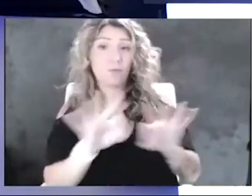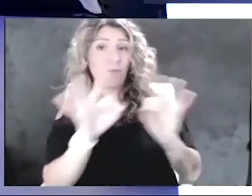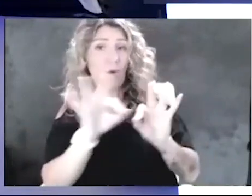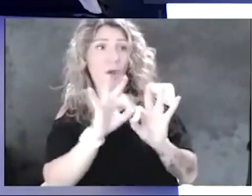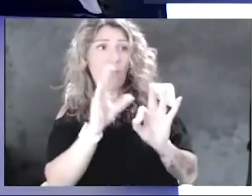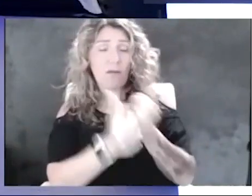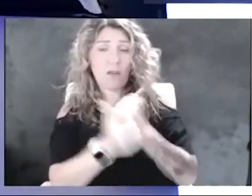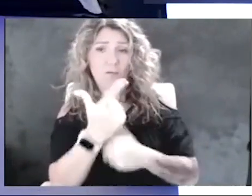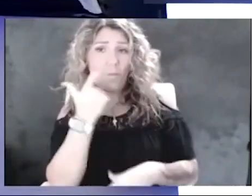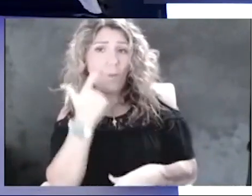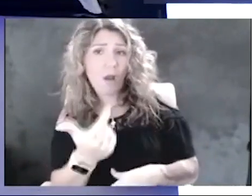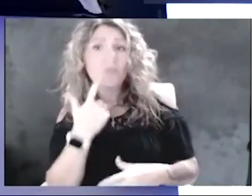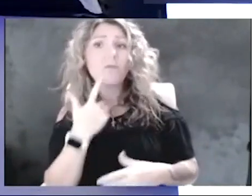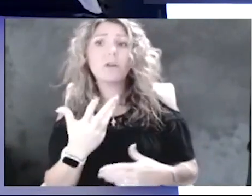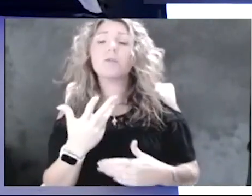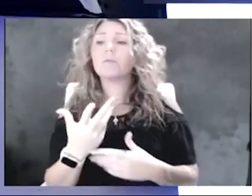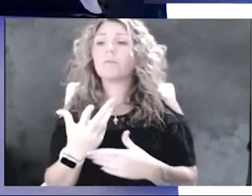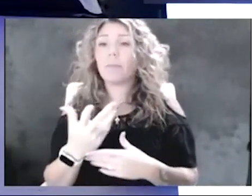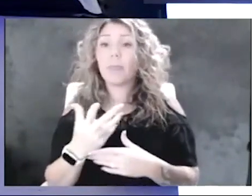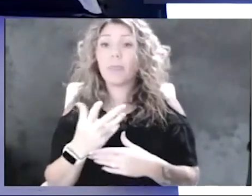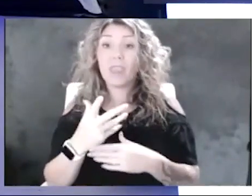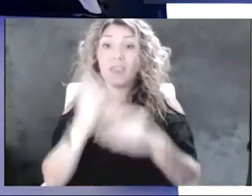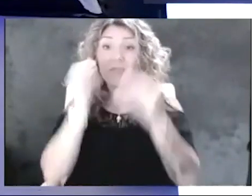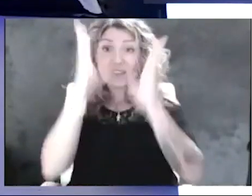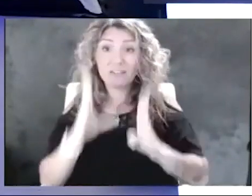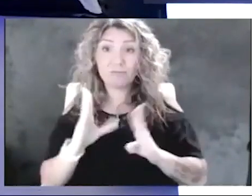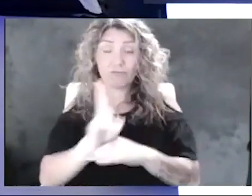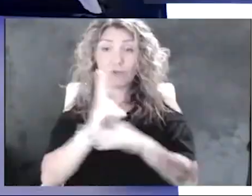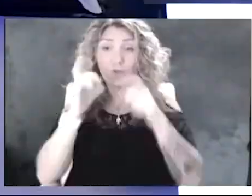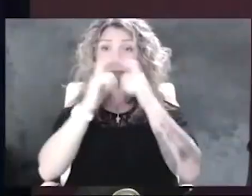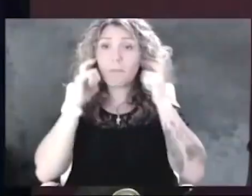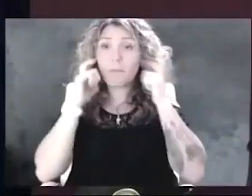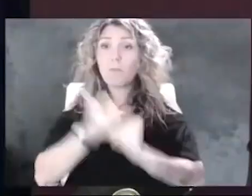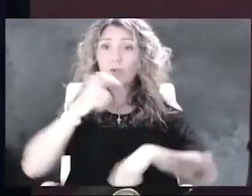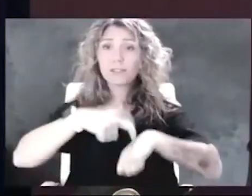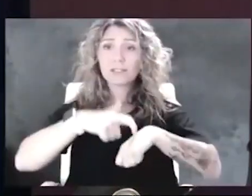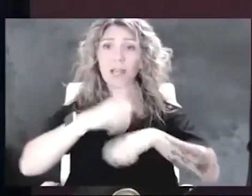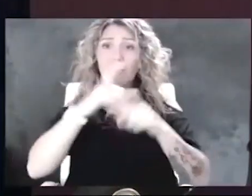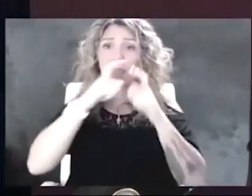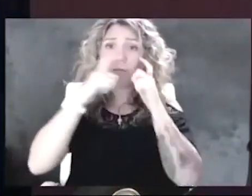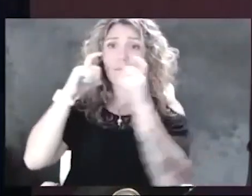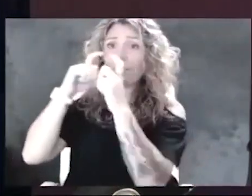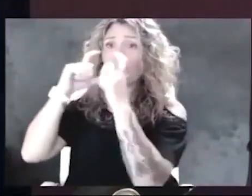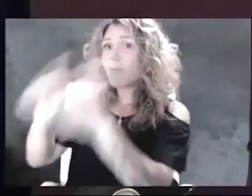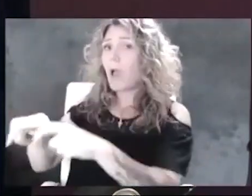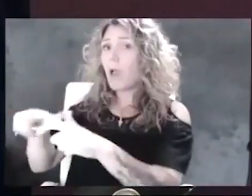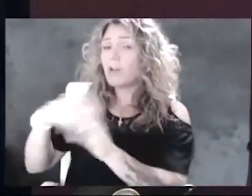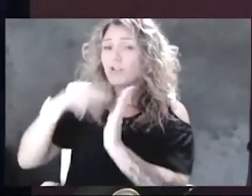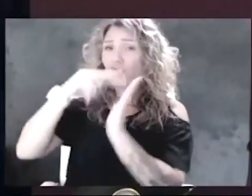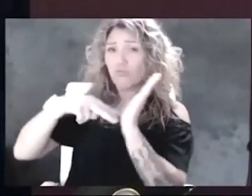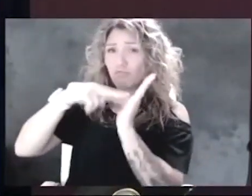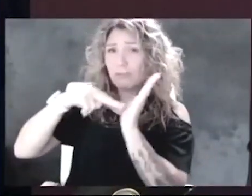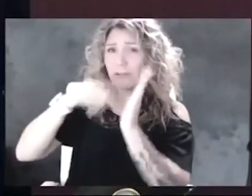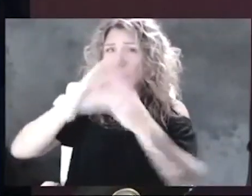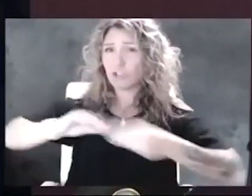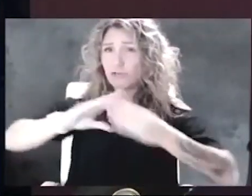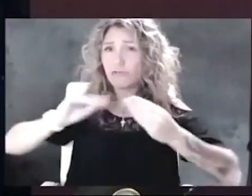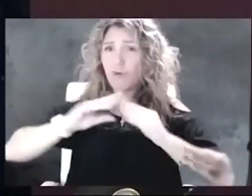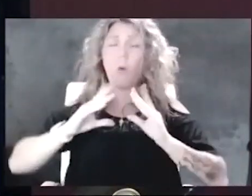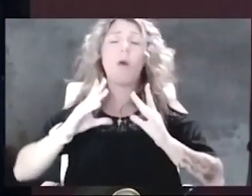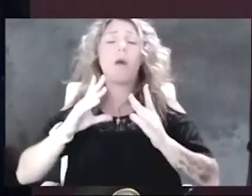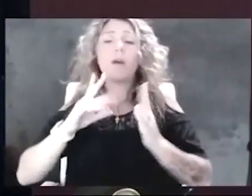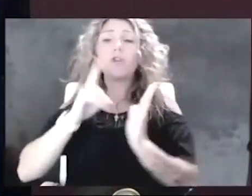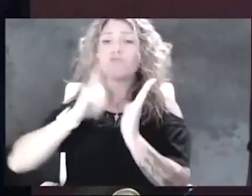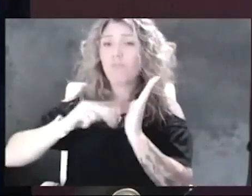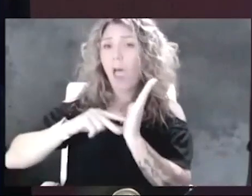teacher wore the mask most of the time, took her mask off in order to read the kids a story, read the kids the story, put her mask